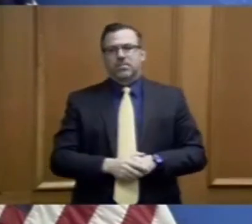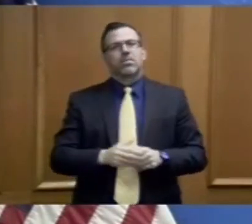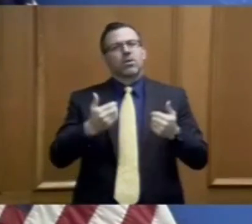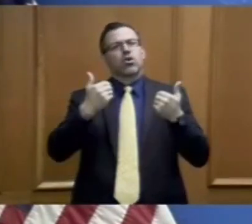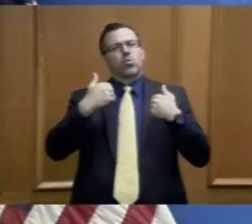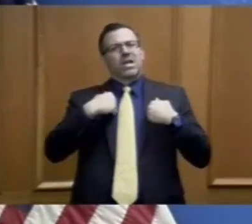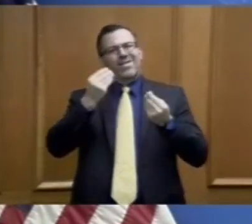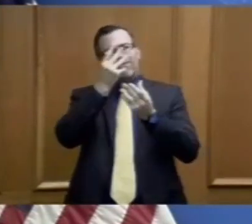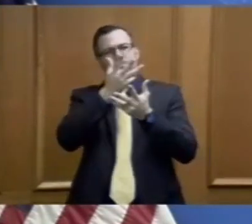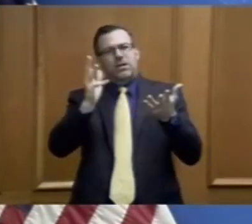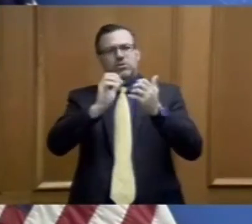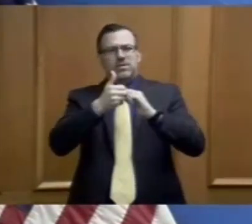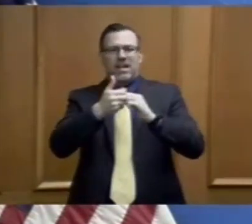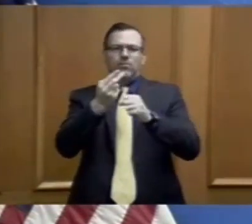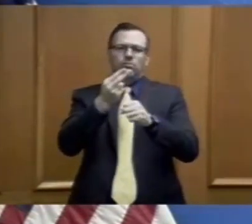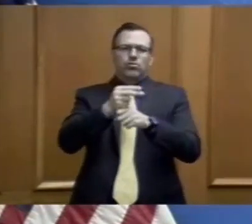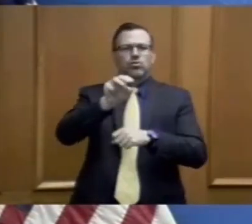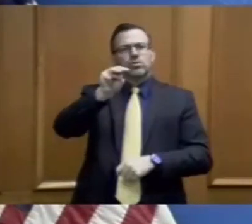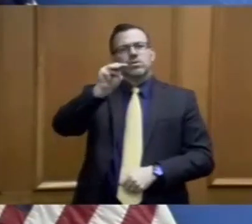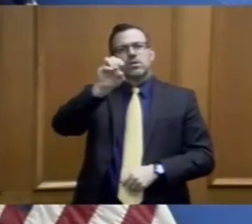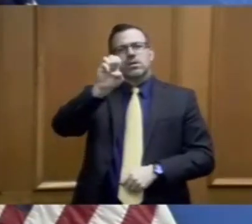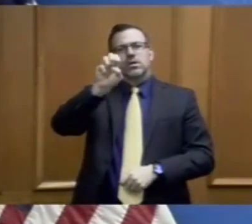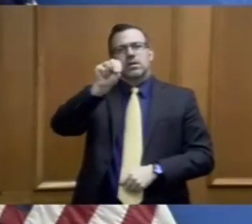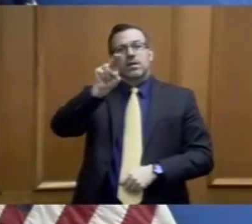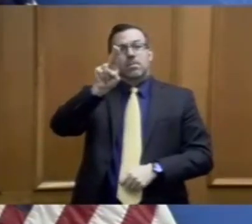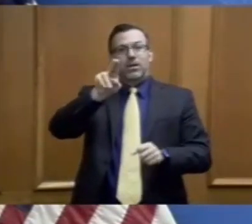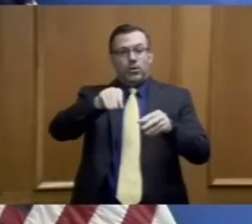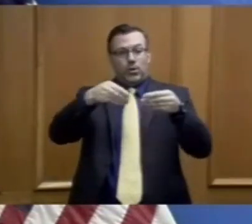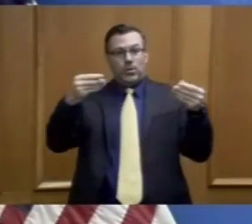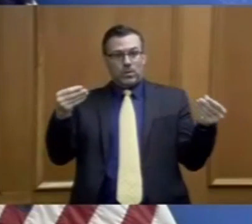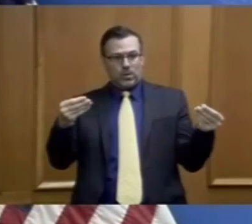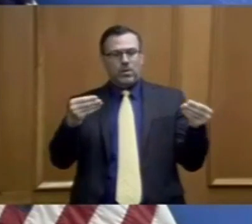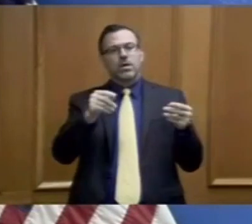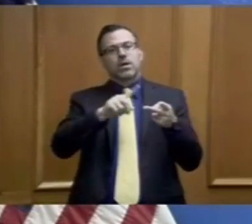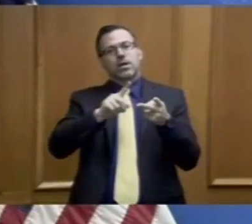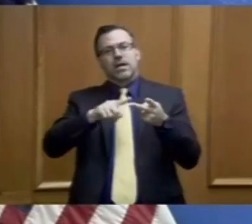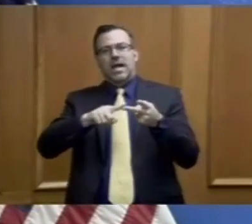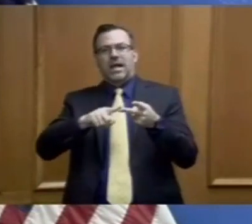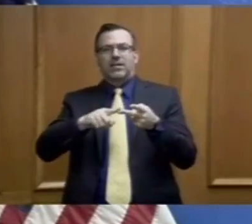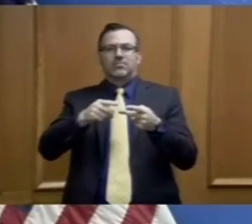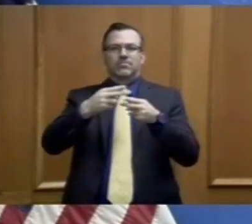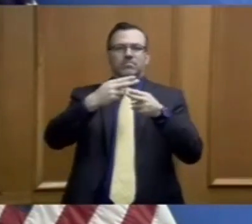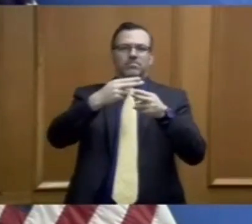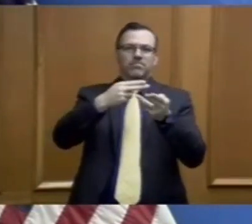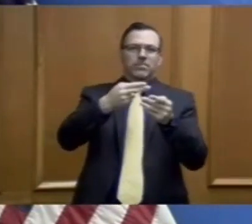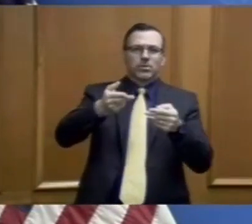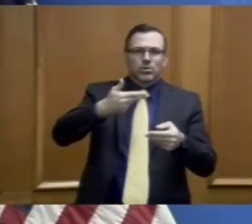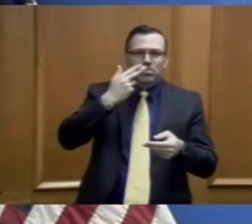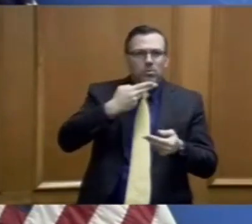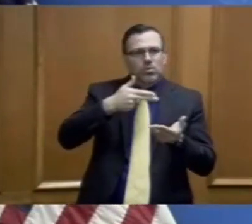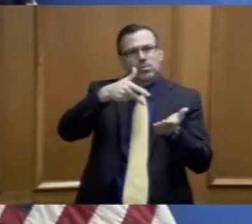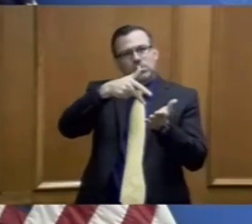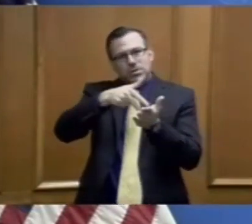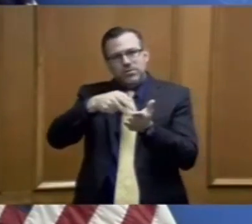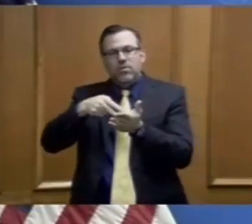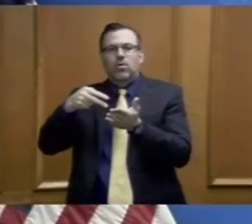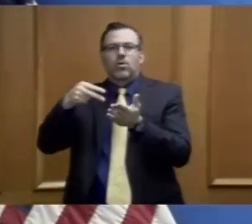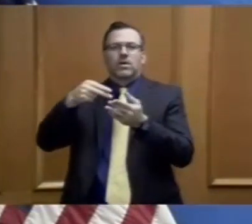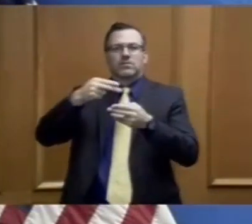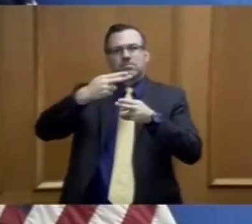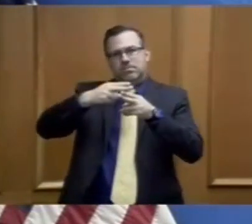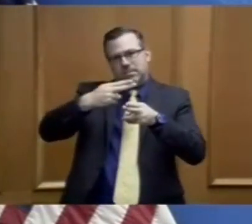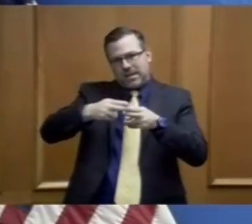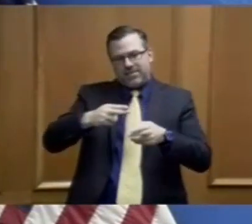Although we are known for our music, we're asking that restaurants focus on safe delivery of food services for right now and don't utilize